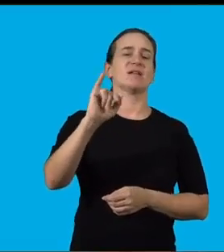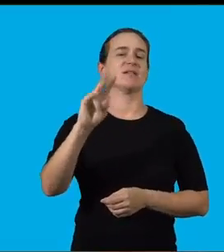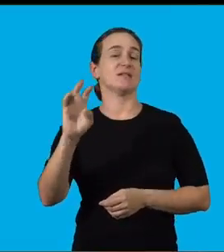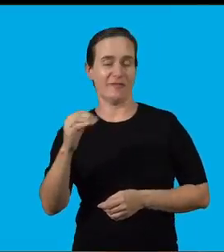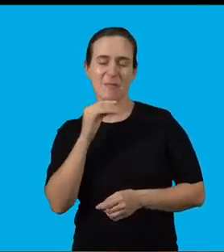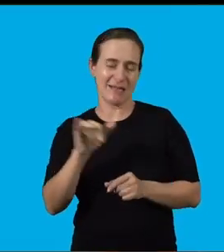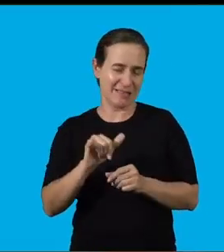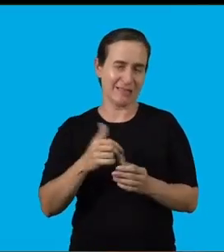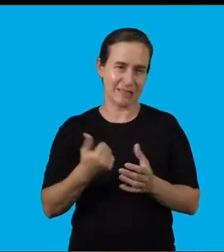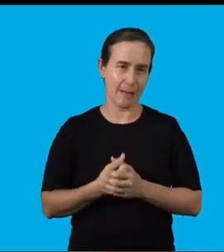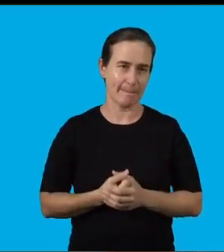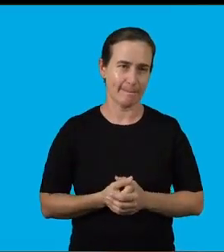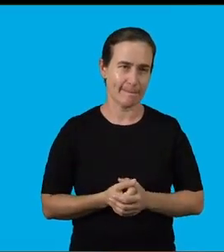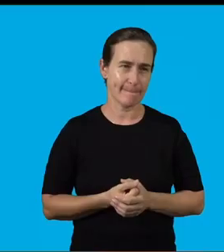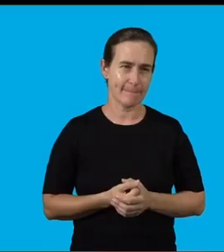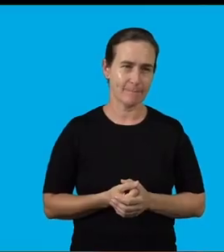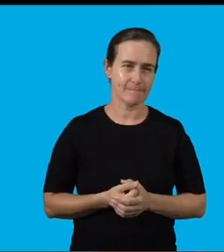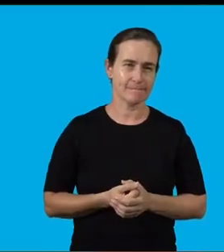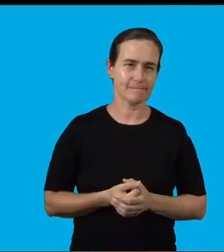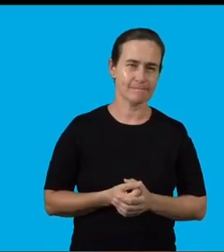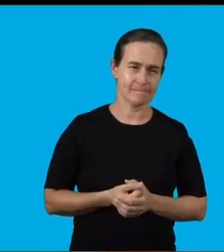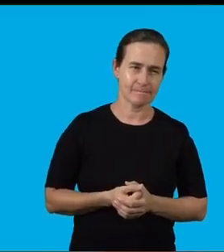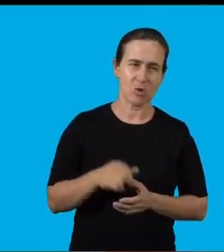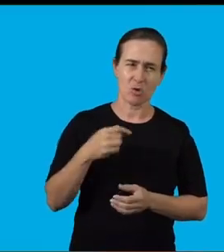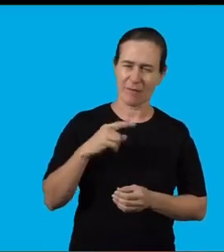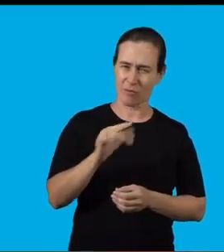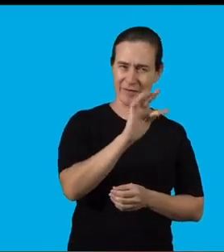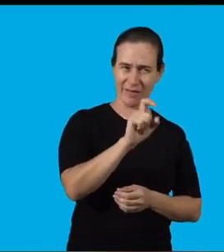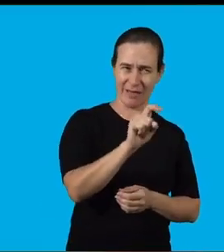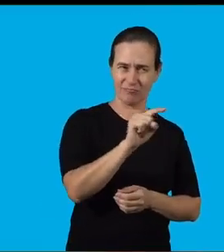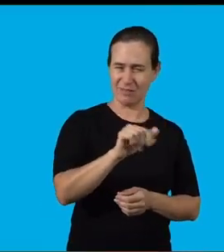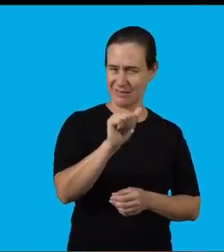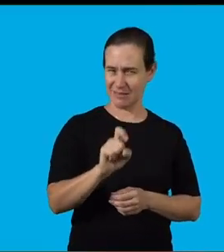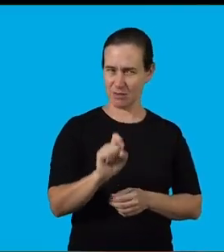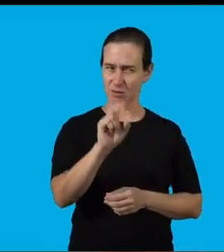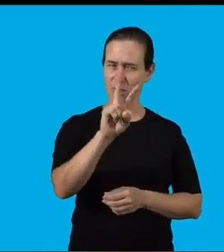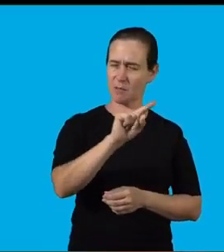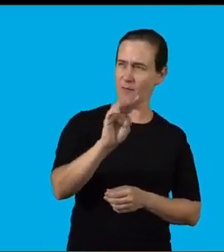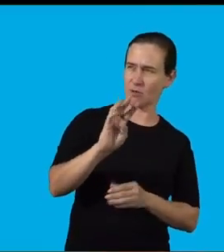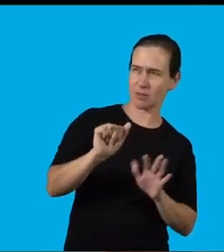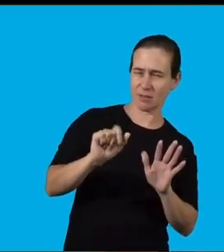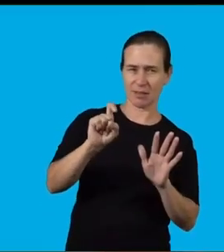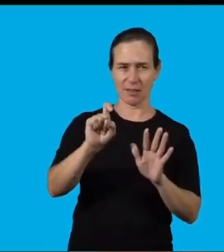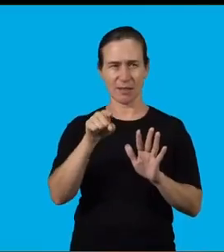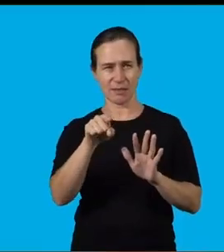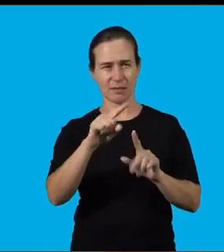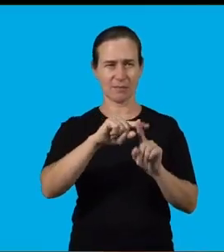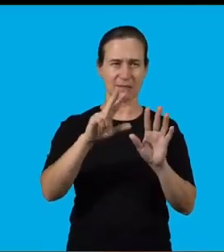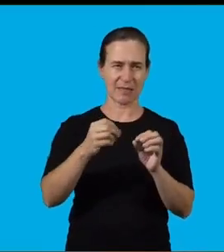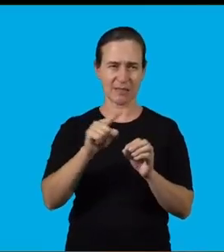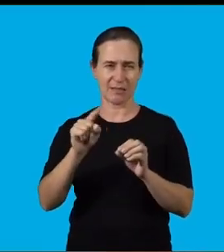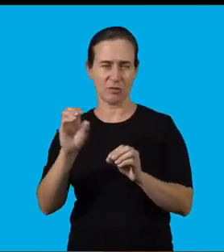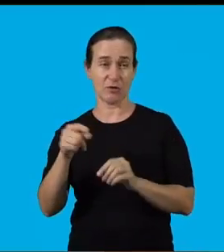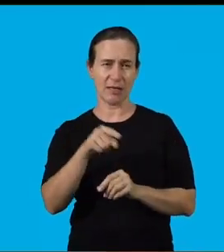of x is equal to 2x cubed minus 23x squared plus 80x minus 84, its derivative, we use the power rule. 3 times